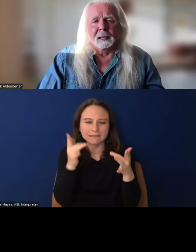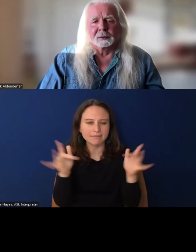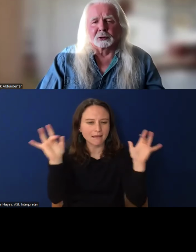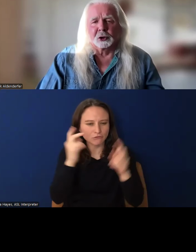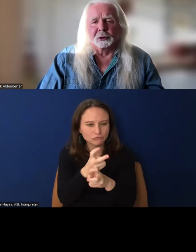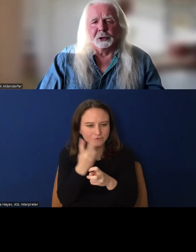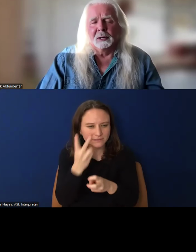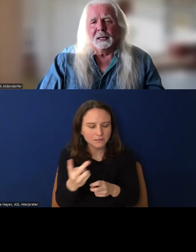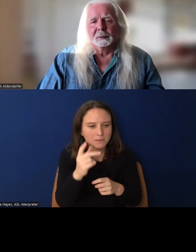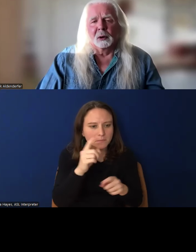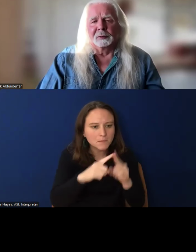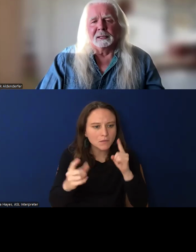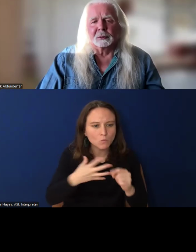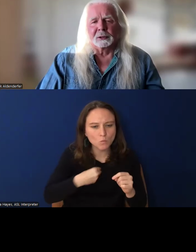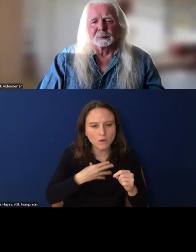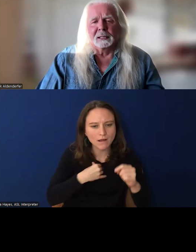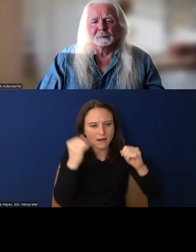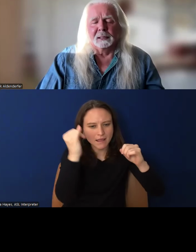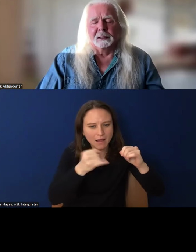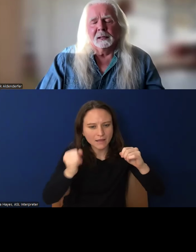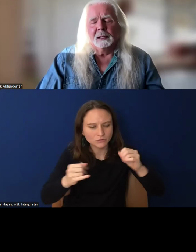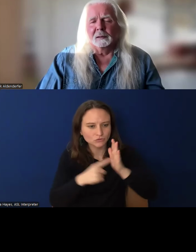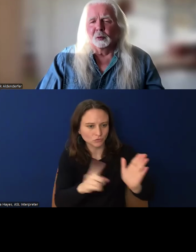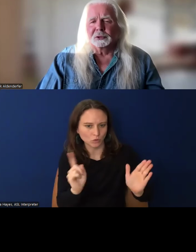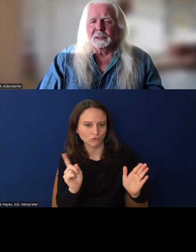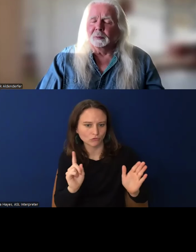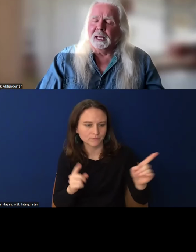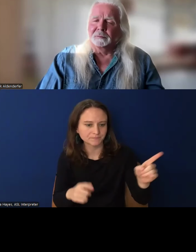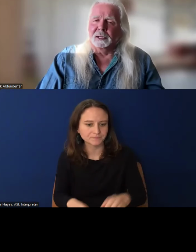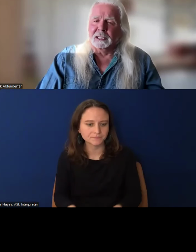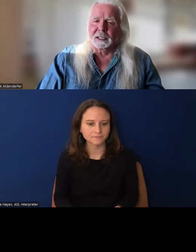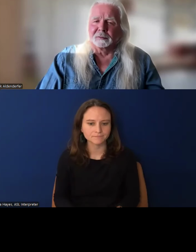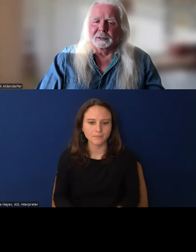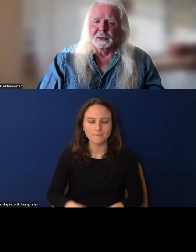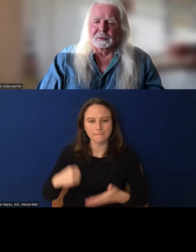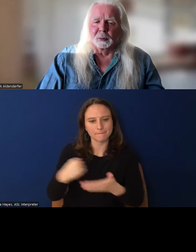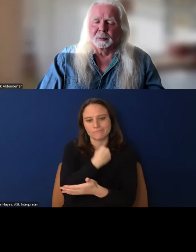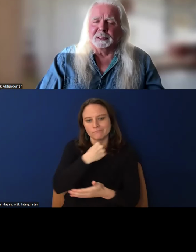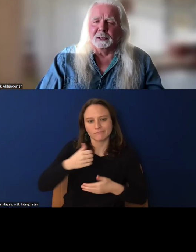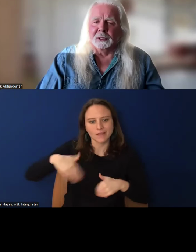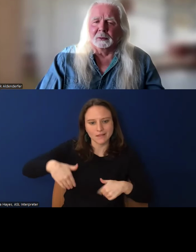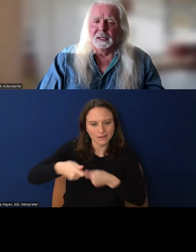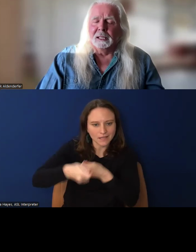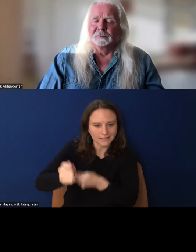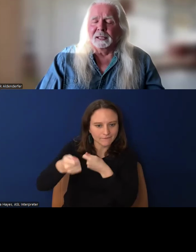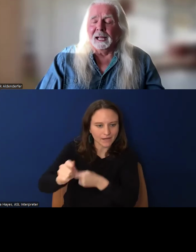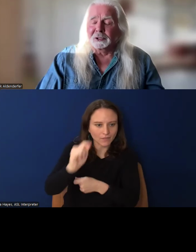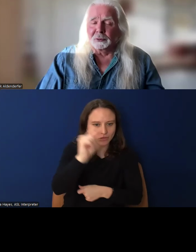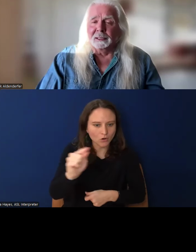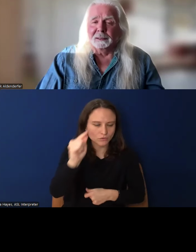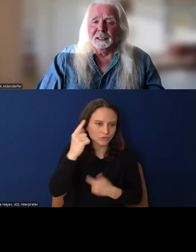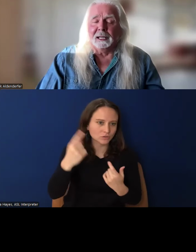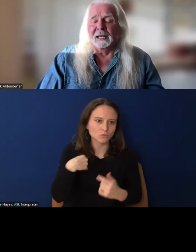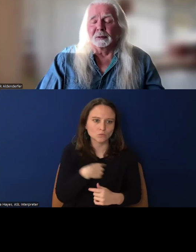white lines are showing you where these trenches might have been. Unfortunately, we have not excavated those, so we really don't know if they